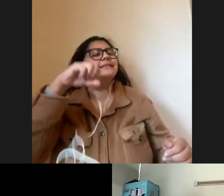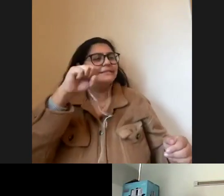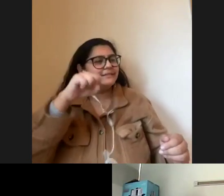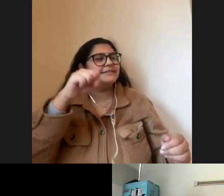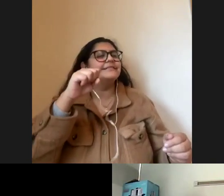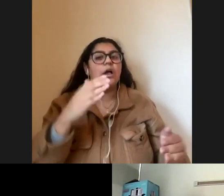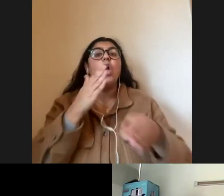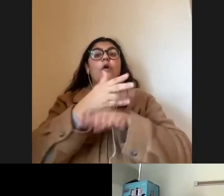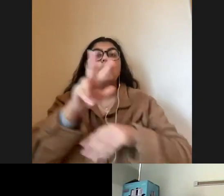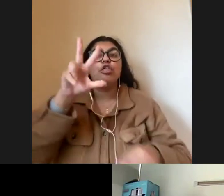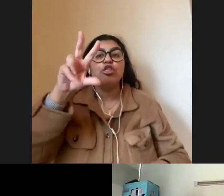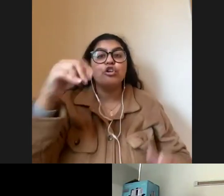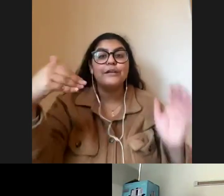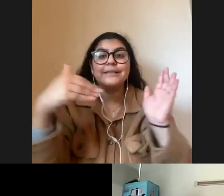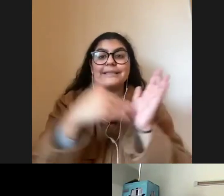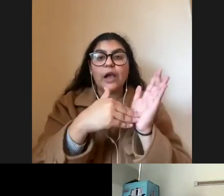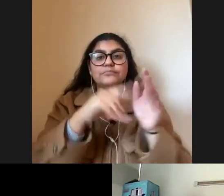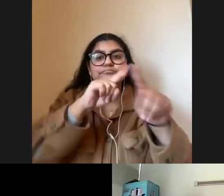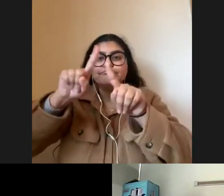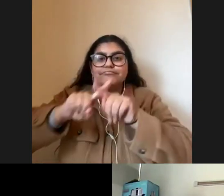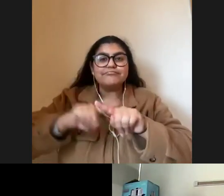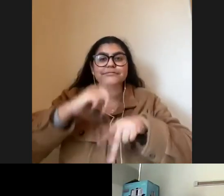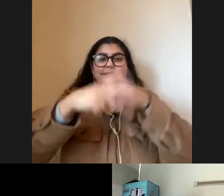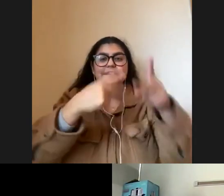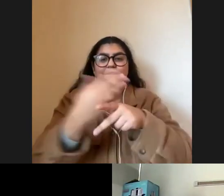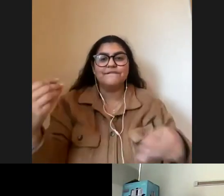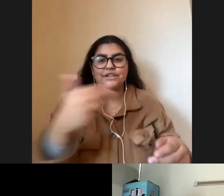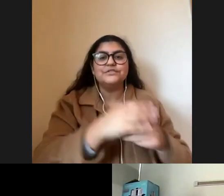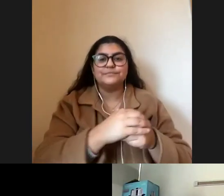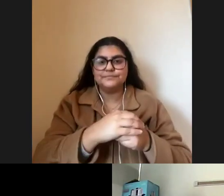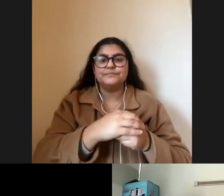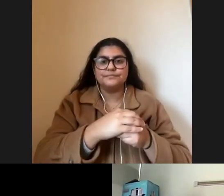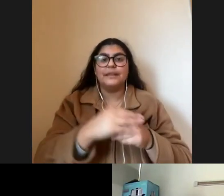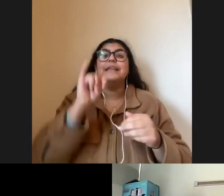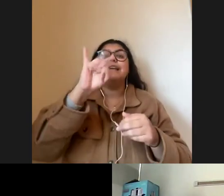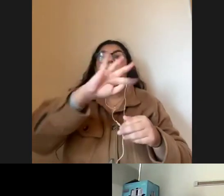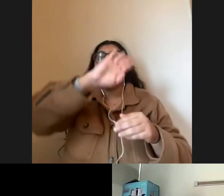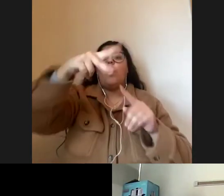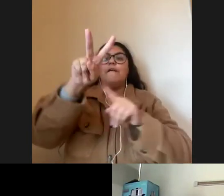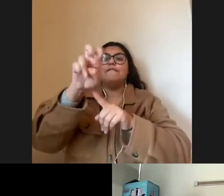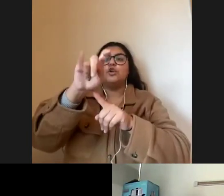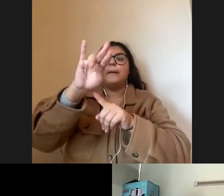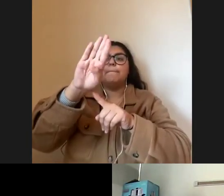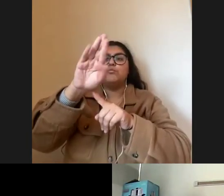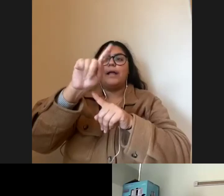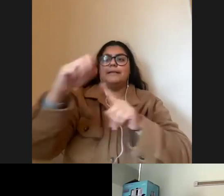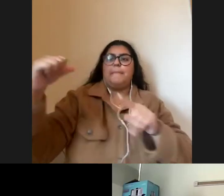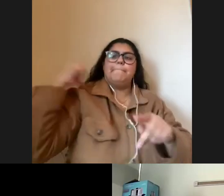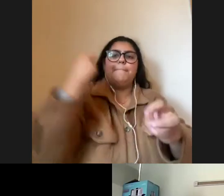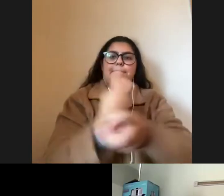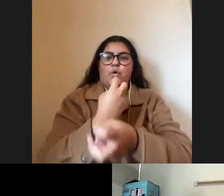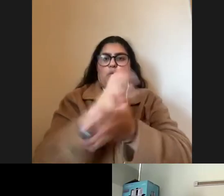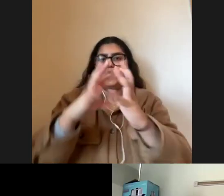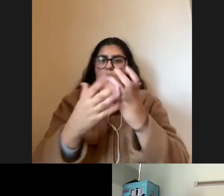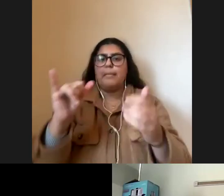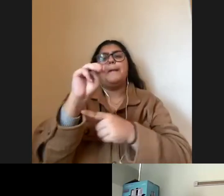over 30,000 species of fish in the world. So if you take all the other vertebrate groups, so if you take the mammals,